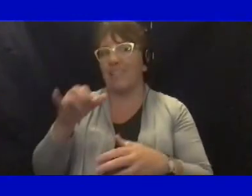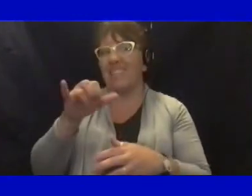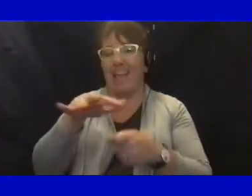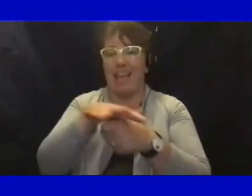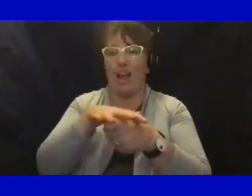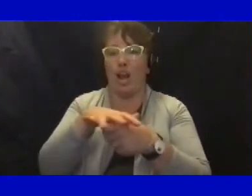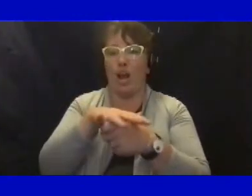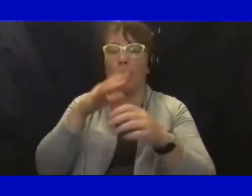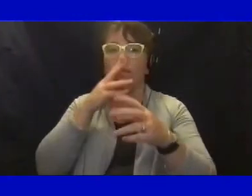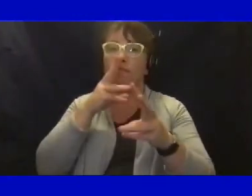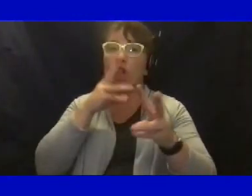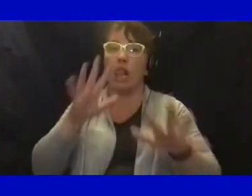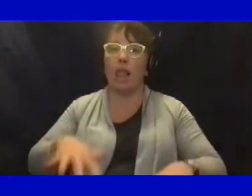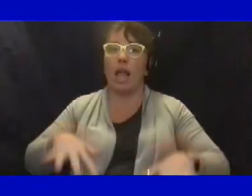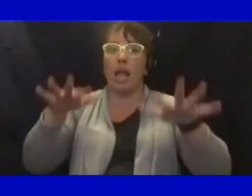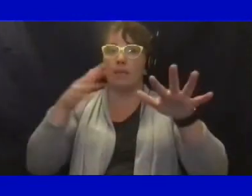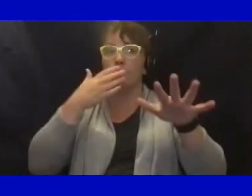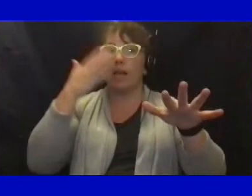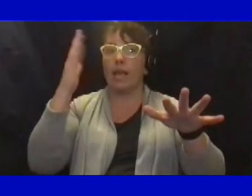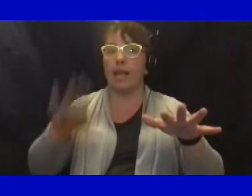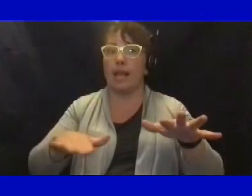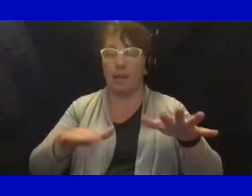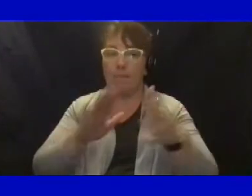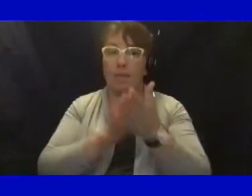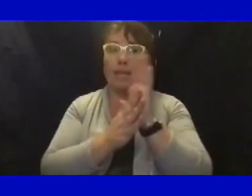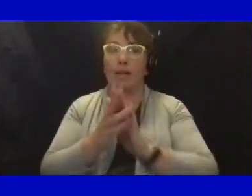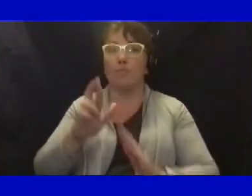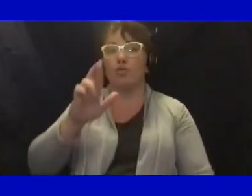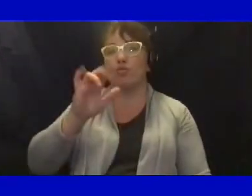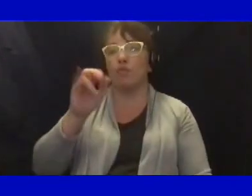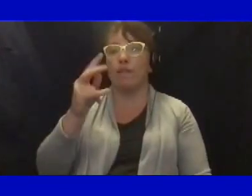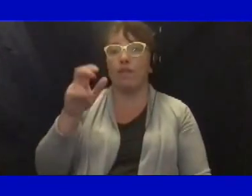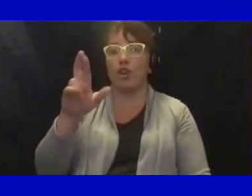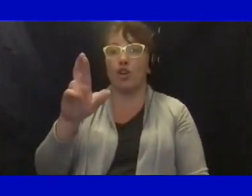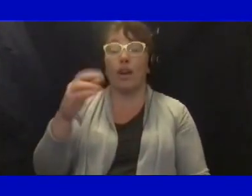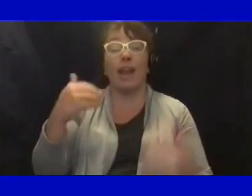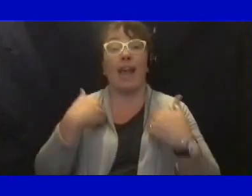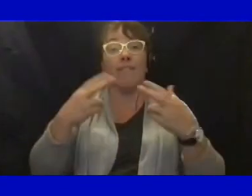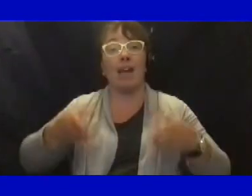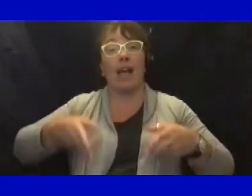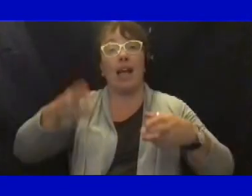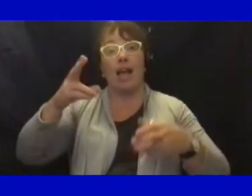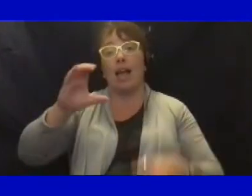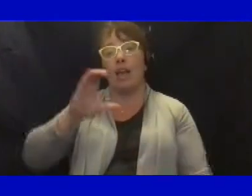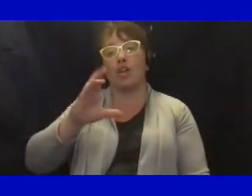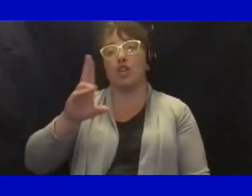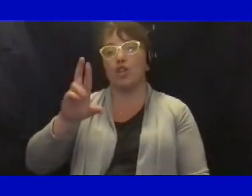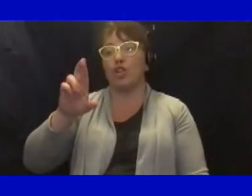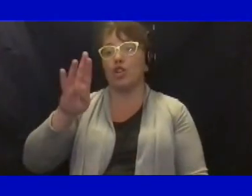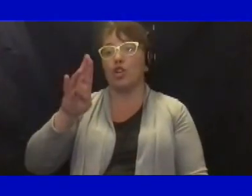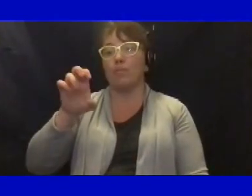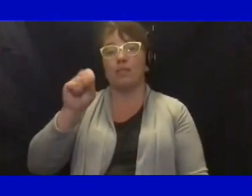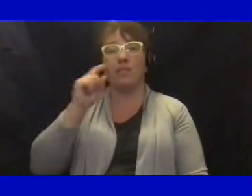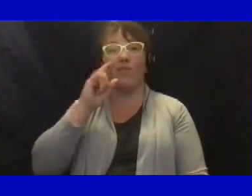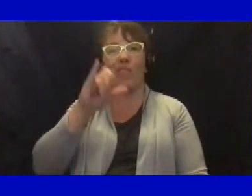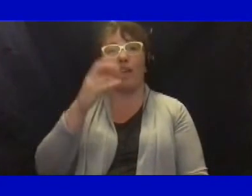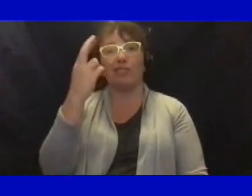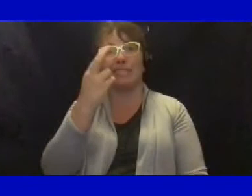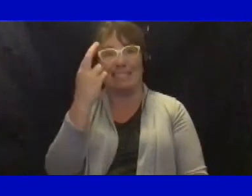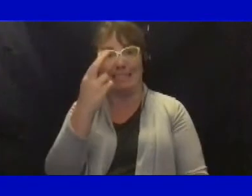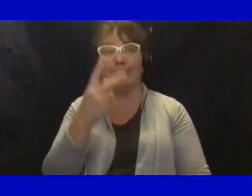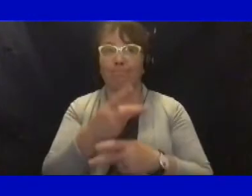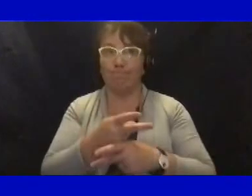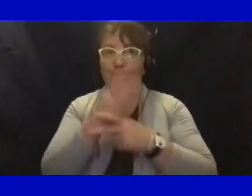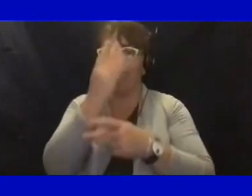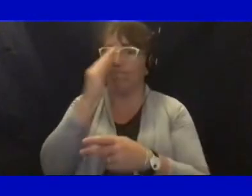usually becomes a river. You have high curves for that reason. Keep in mind, once that